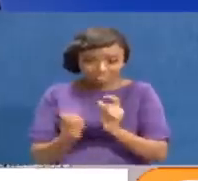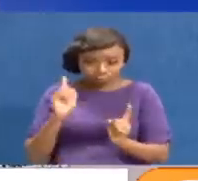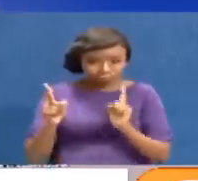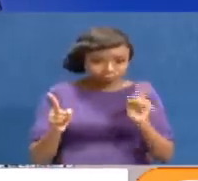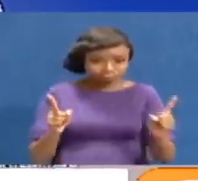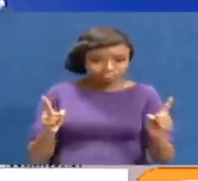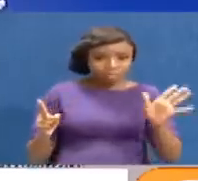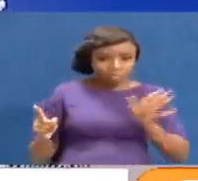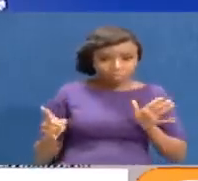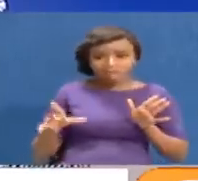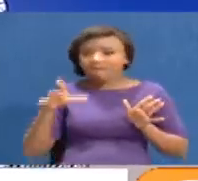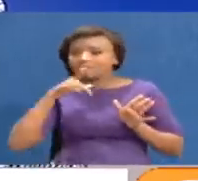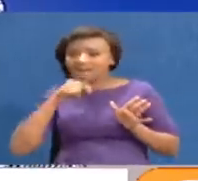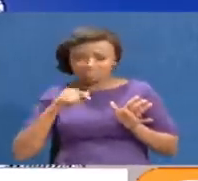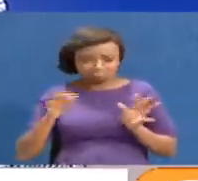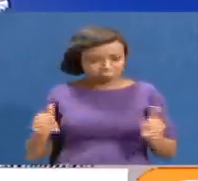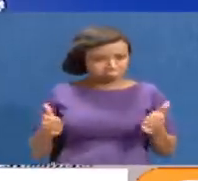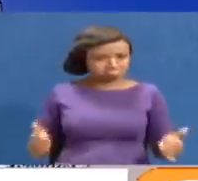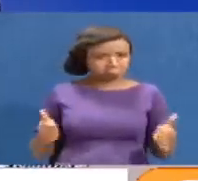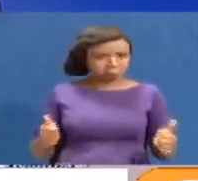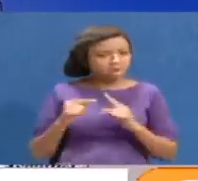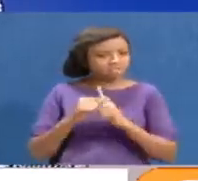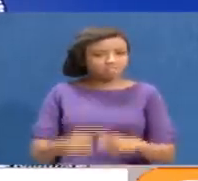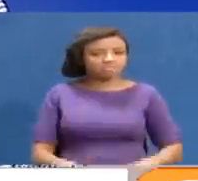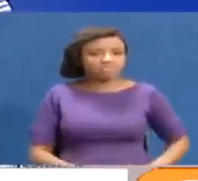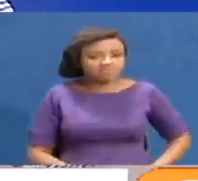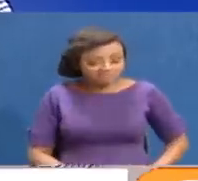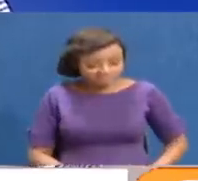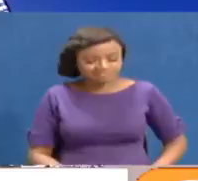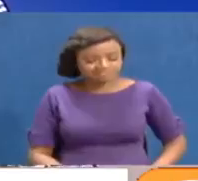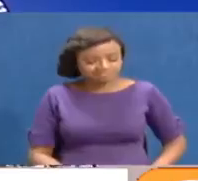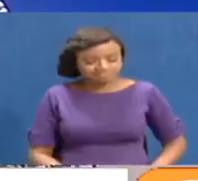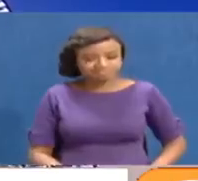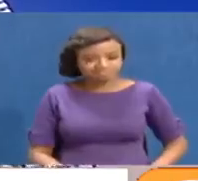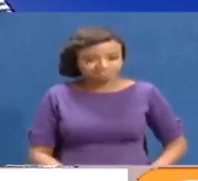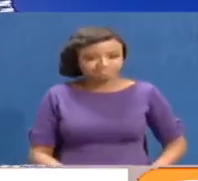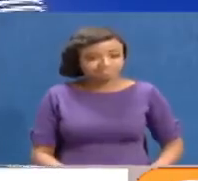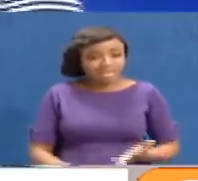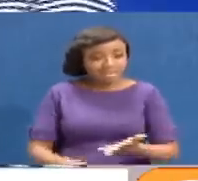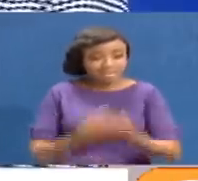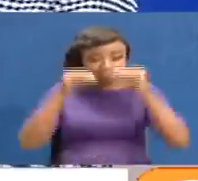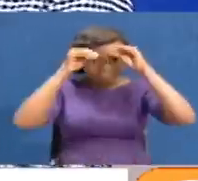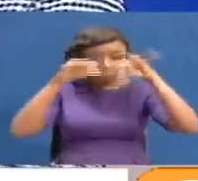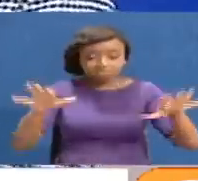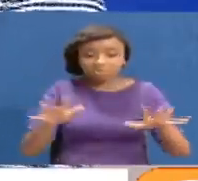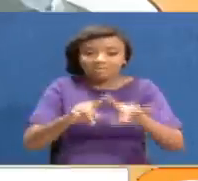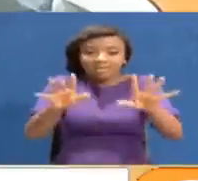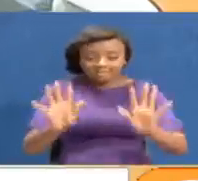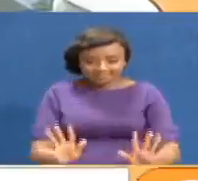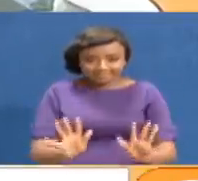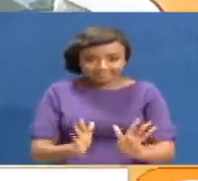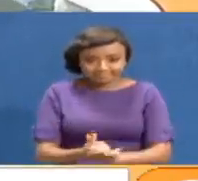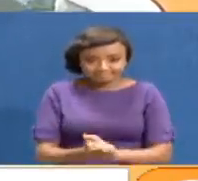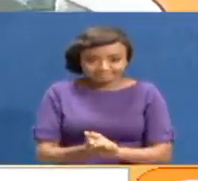oversee those huge resources that are going there is a plus for this country. It's a plus for devolution. Yeah. Anyway,